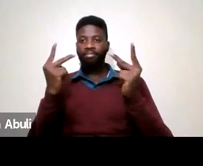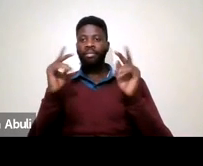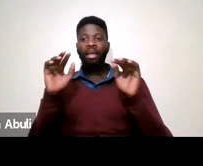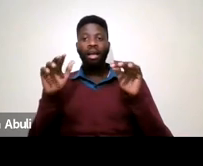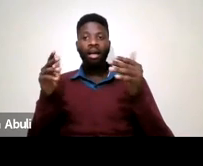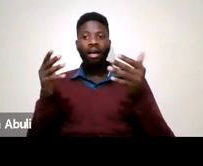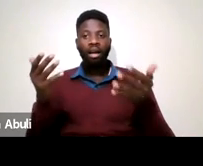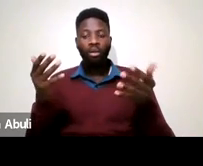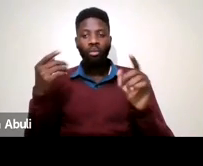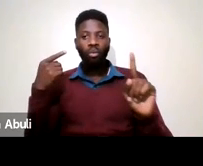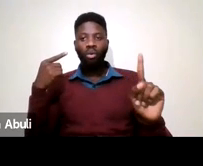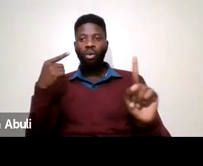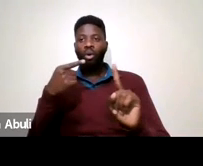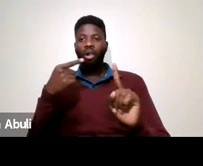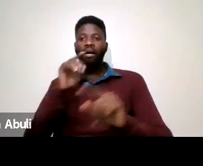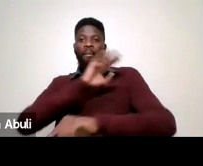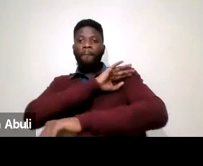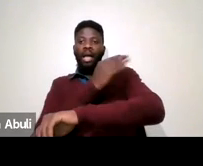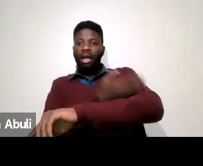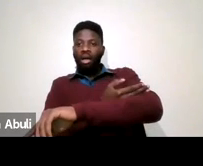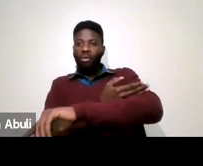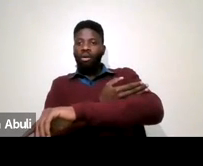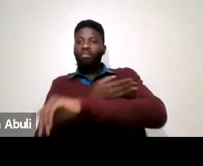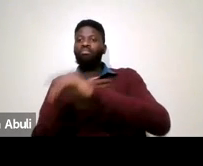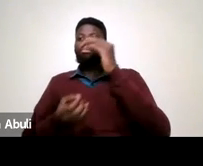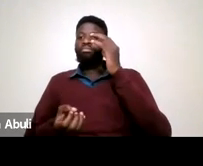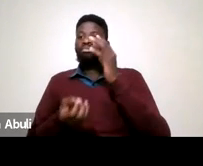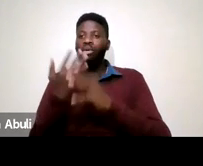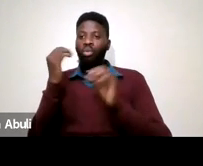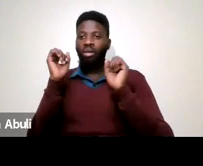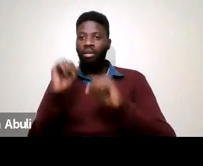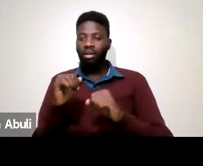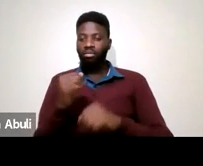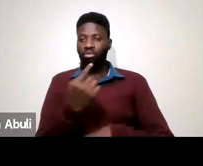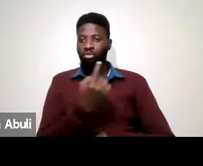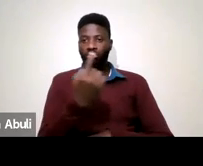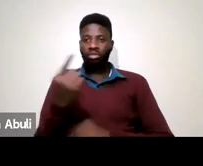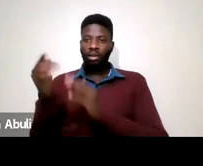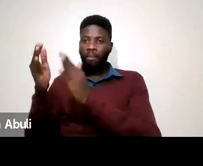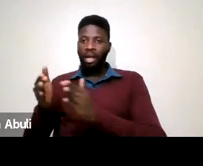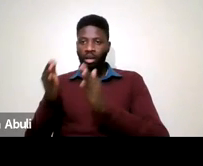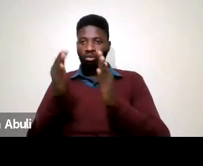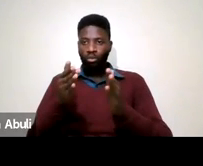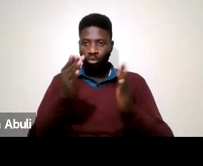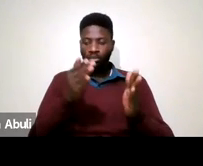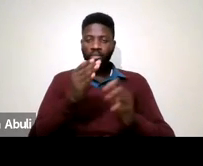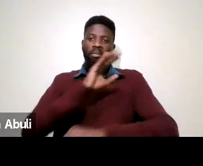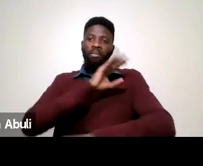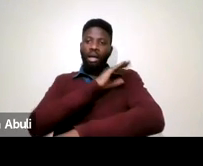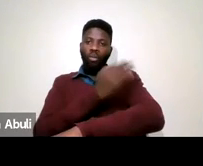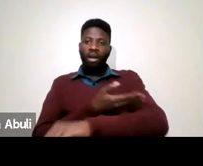goal power. Everybody has innate power. Everybody is fully loaded. Everybody has a